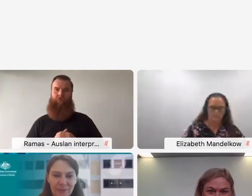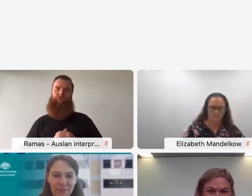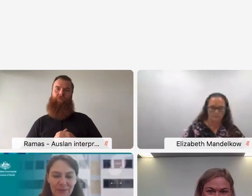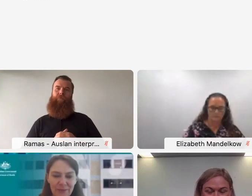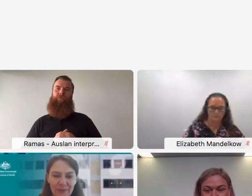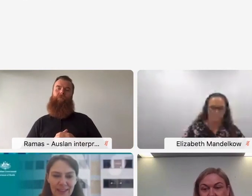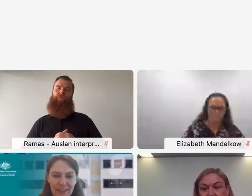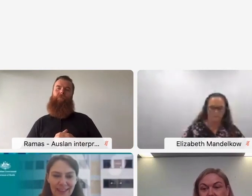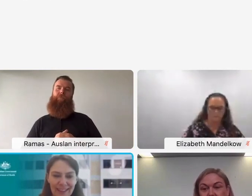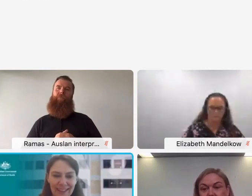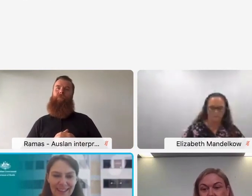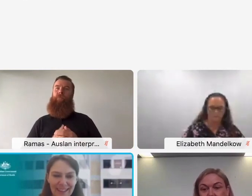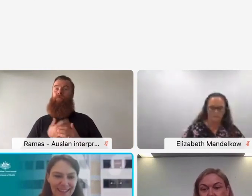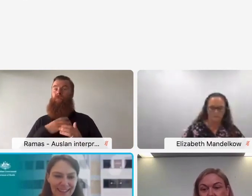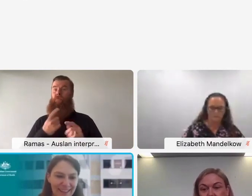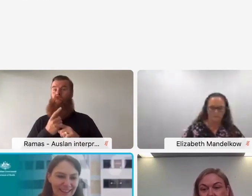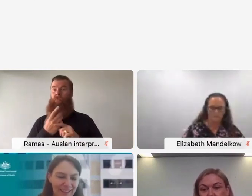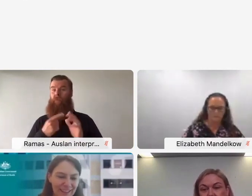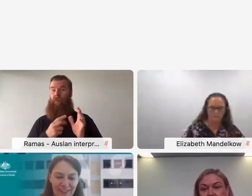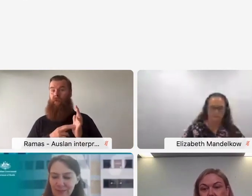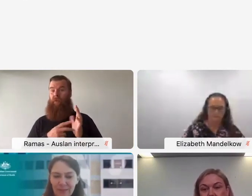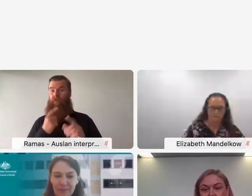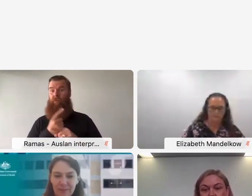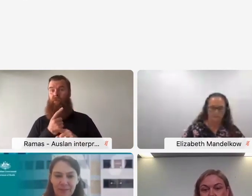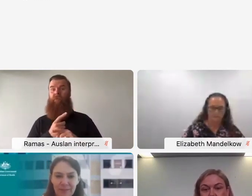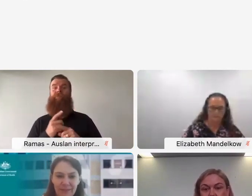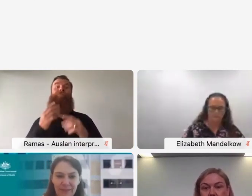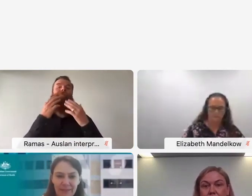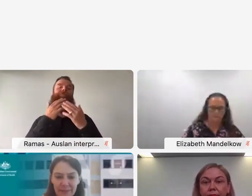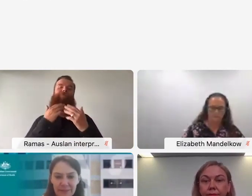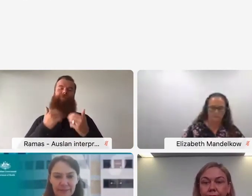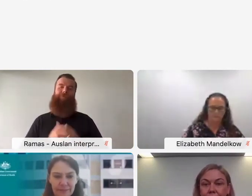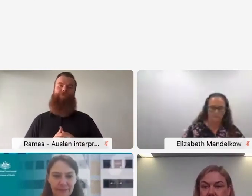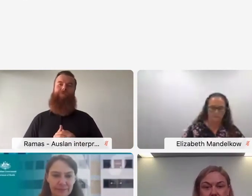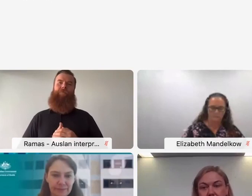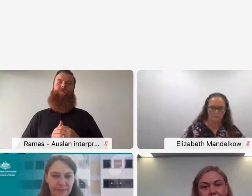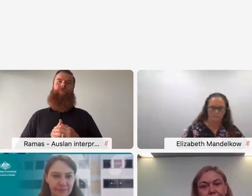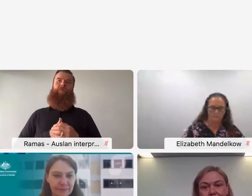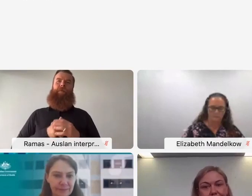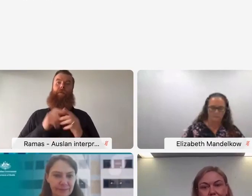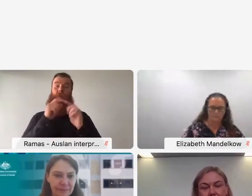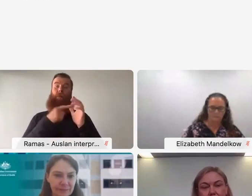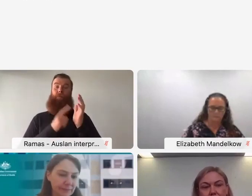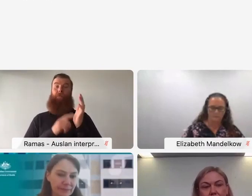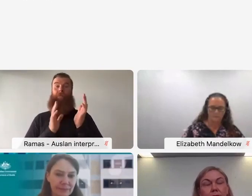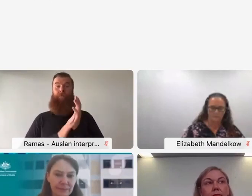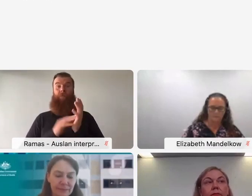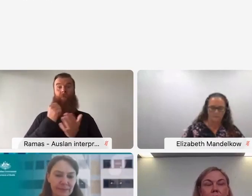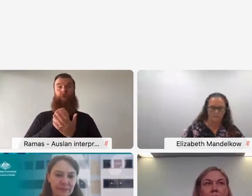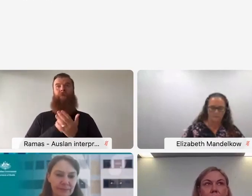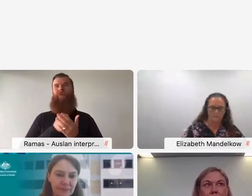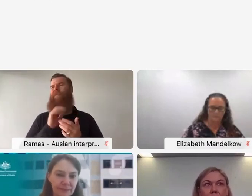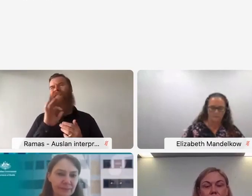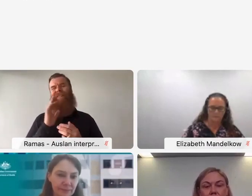Anna? Thanks, Michelle. Just to note that the PALM visa is not a temporary skilled visa at all. So it's a